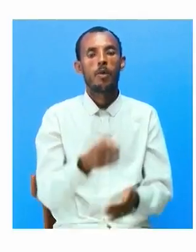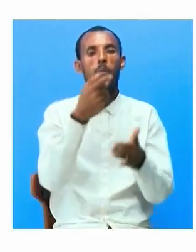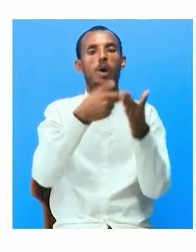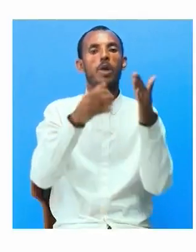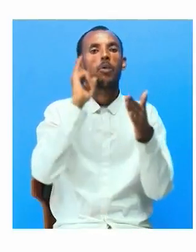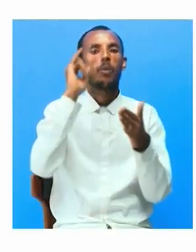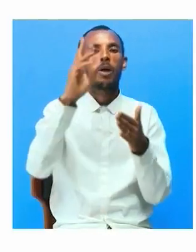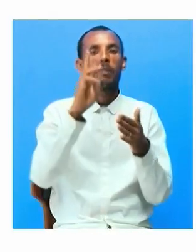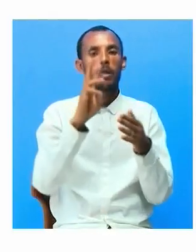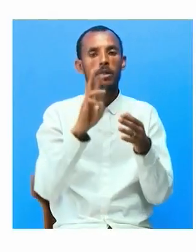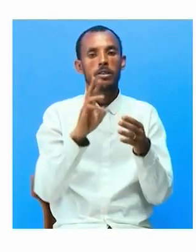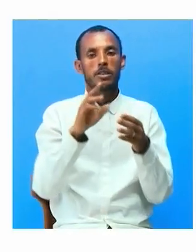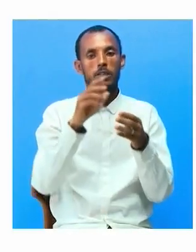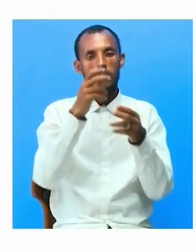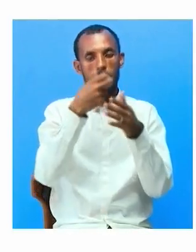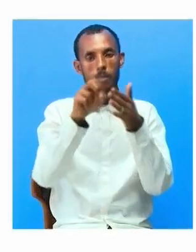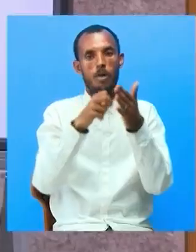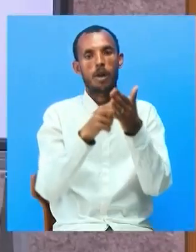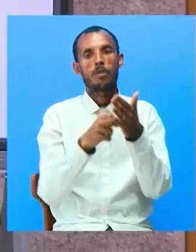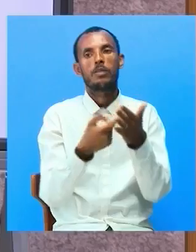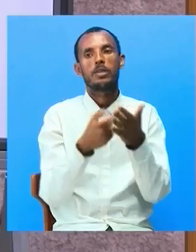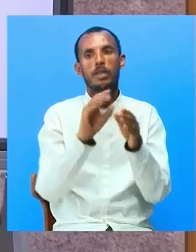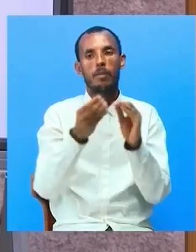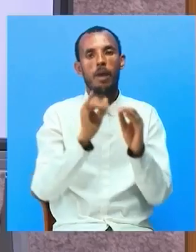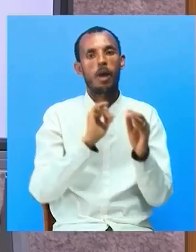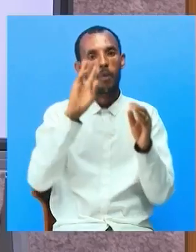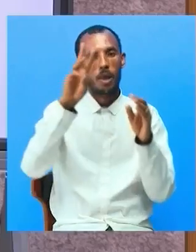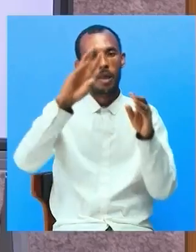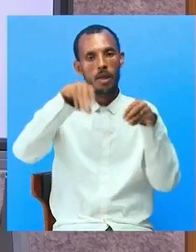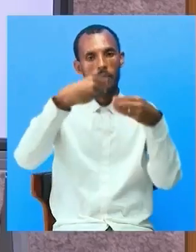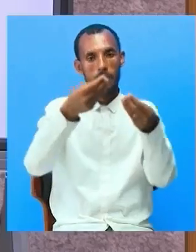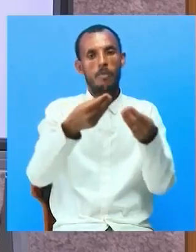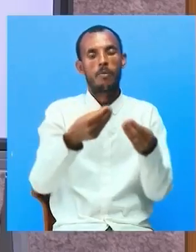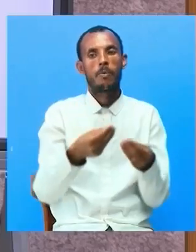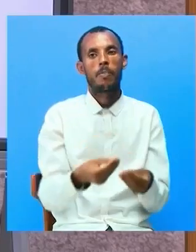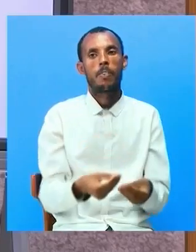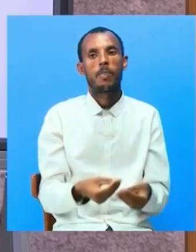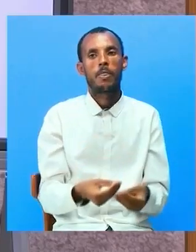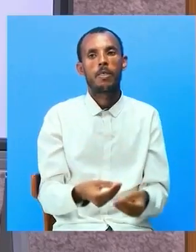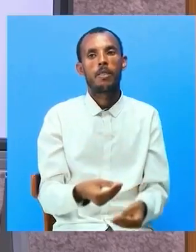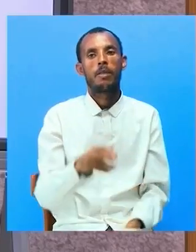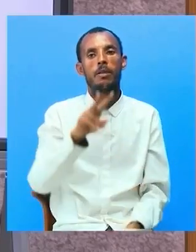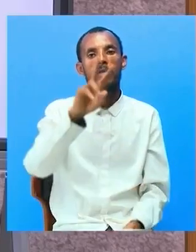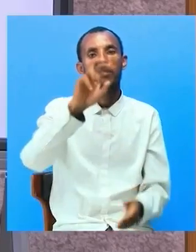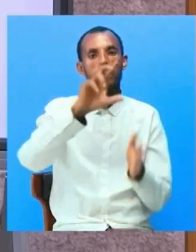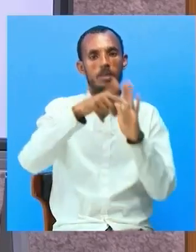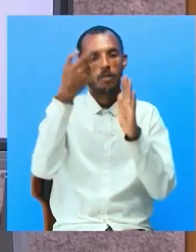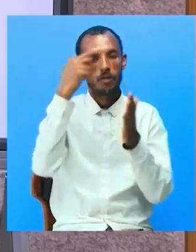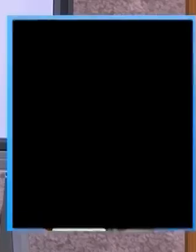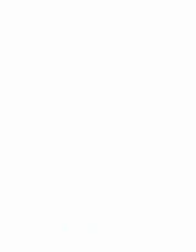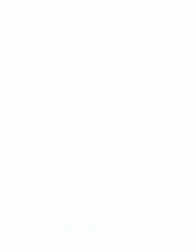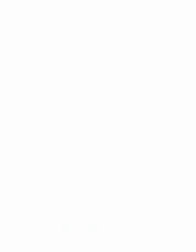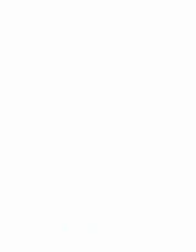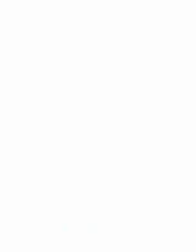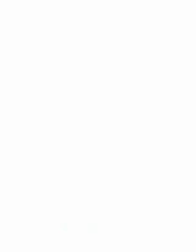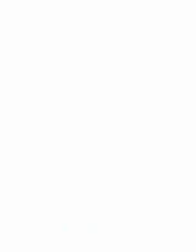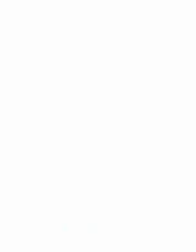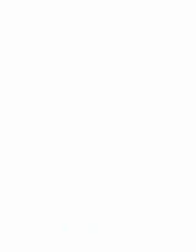What will be the product of these numbers? I'll give you 20 seconds for